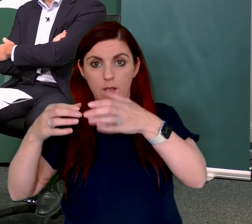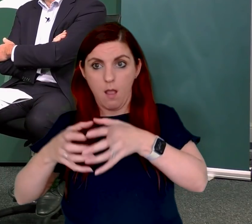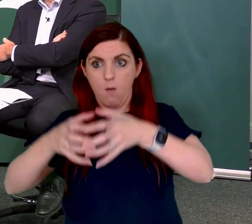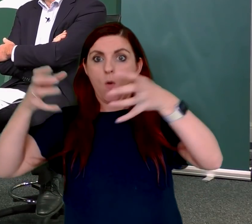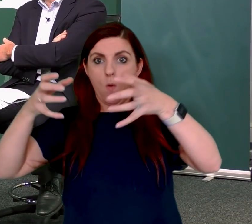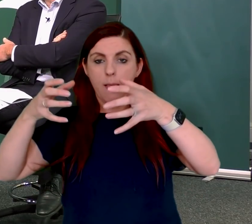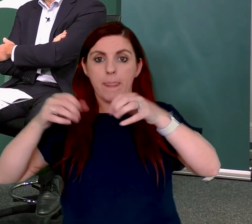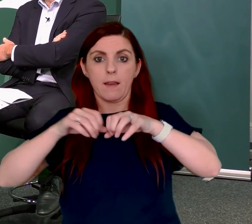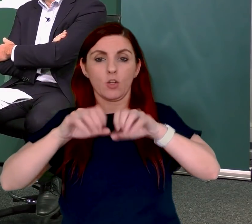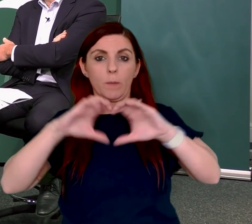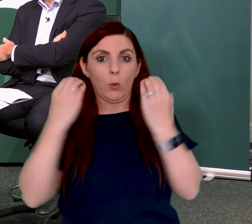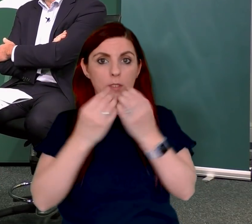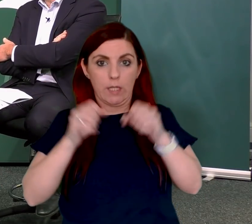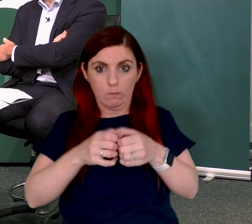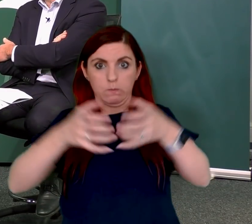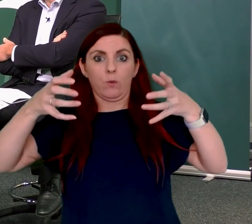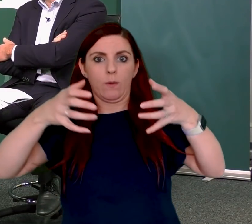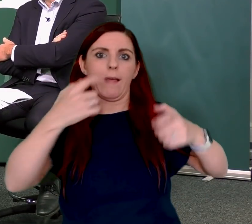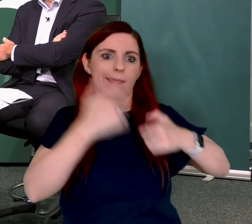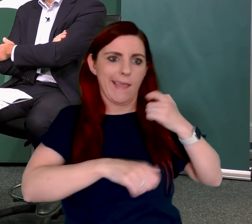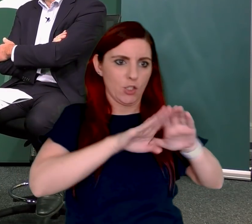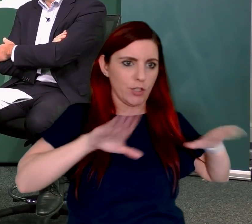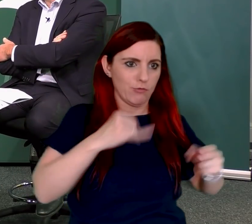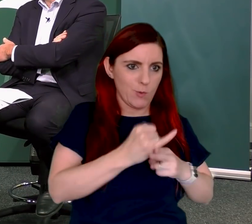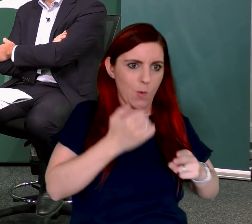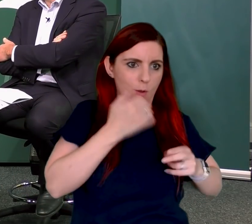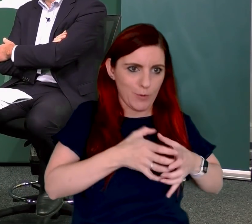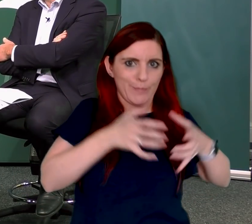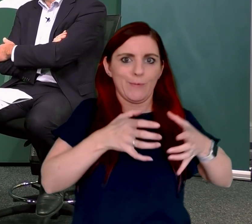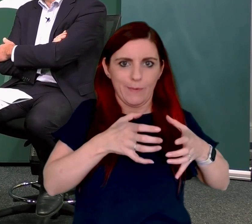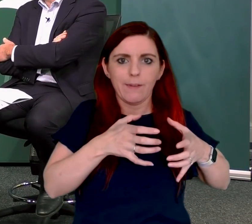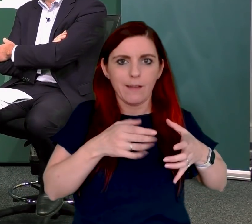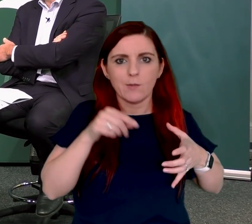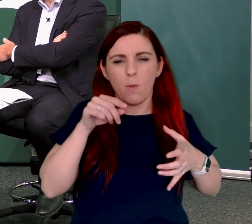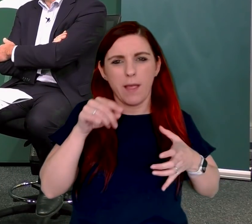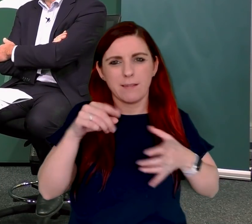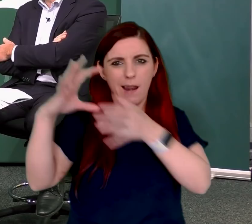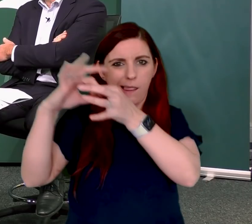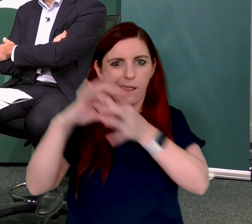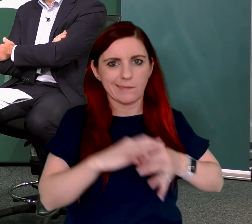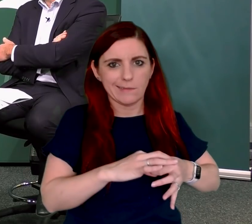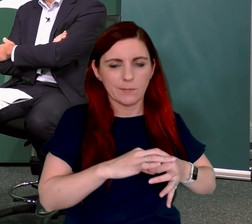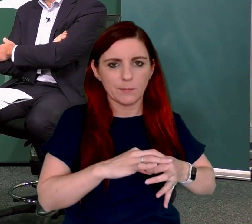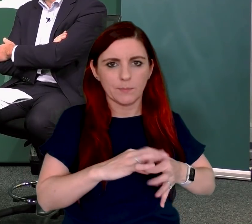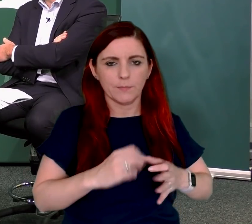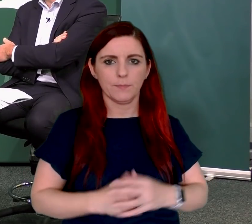children. That isn't to say that cases don't rise in school and aren't acquired in school. Of course that can happen.